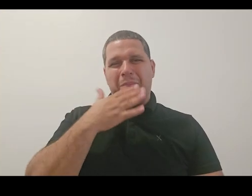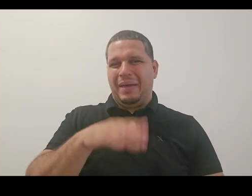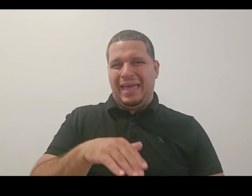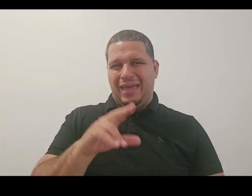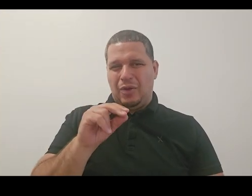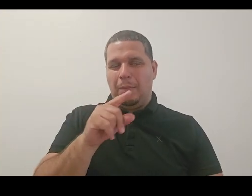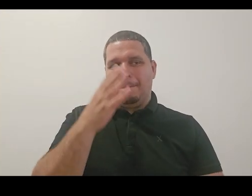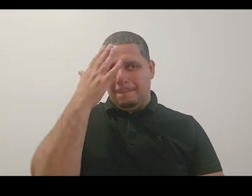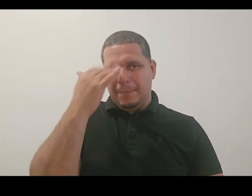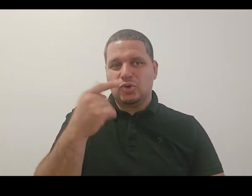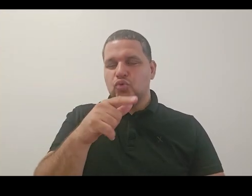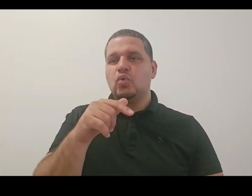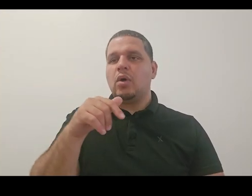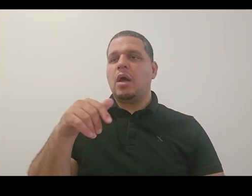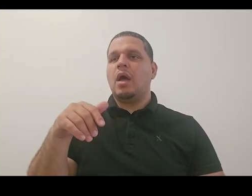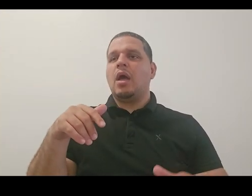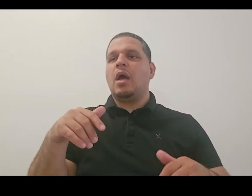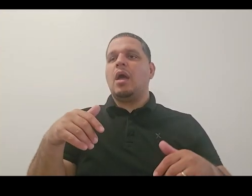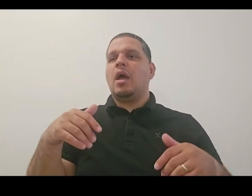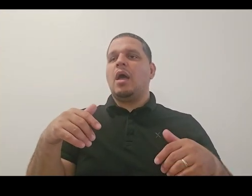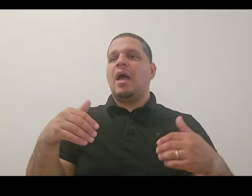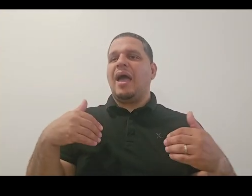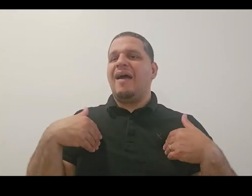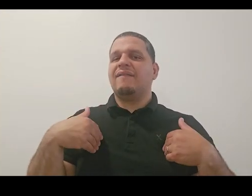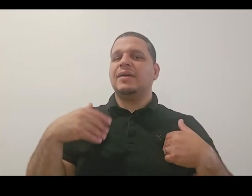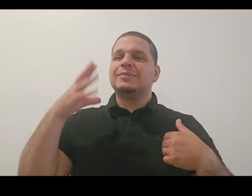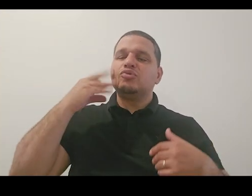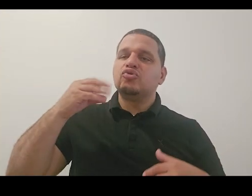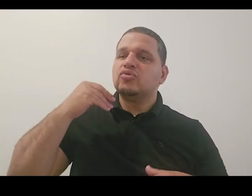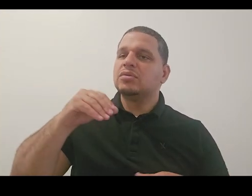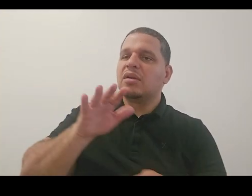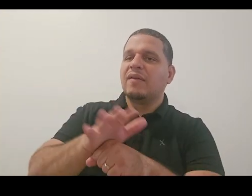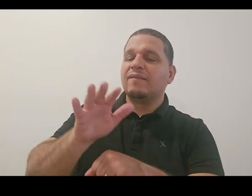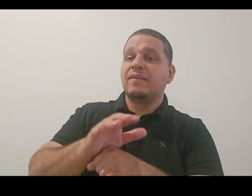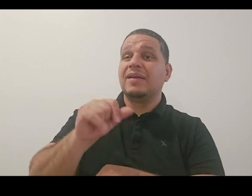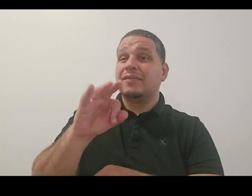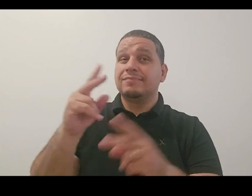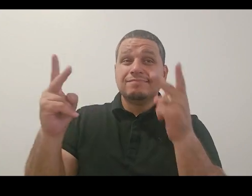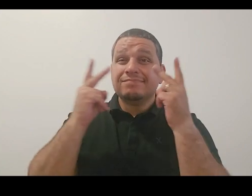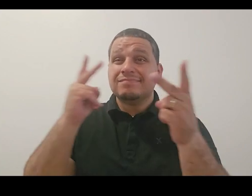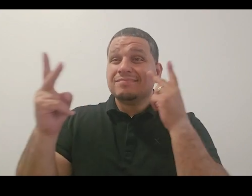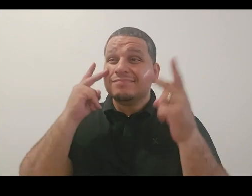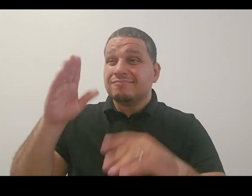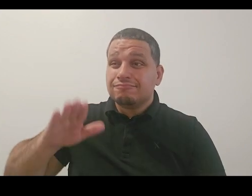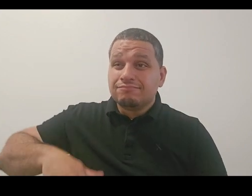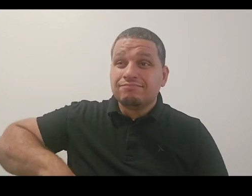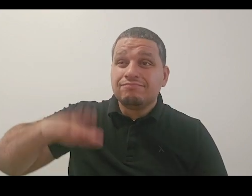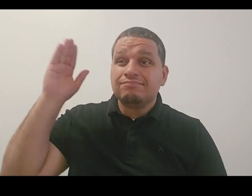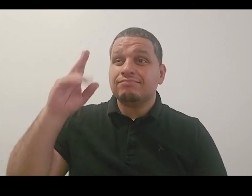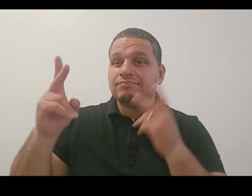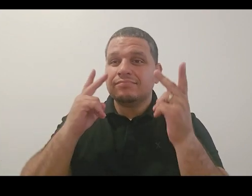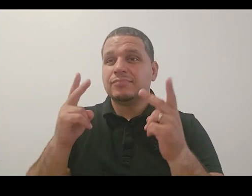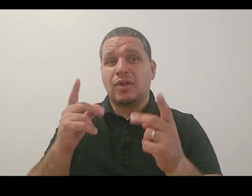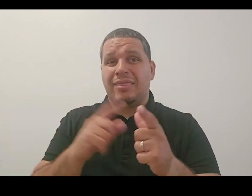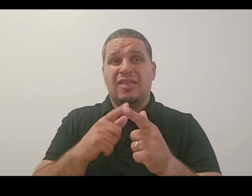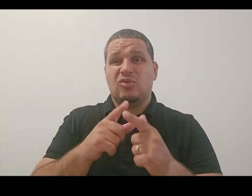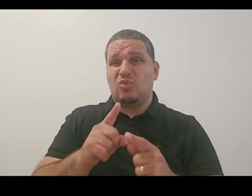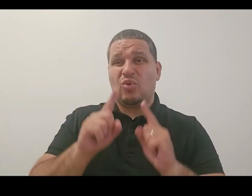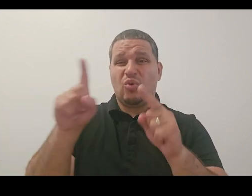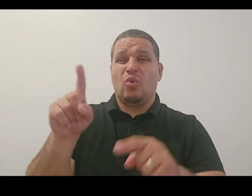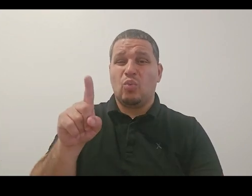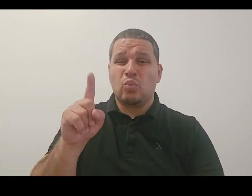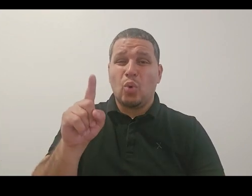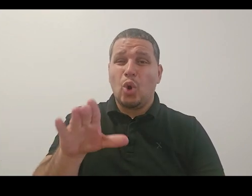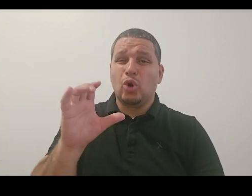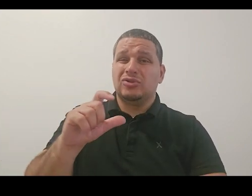things. It's probably because you haven't logged the experience hours. Like if you're sighted and you grow up around sighted people, you go on